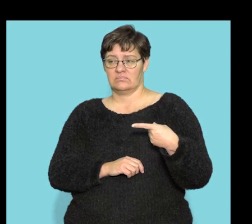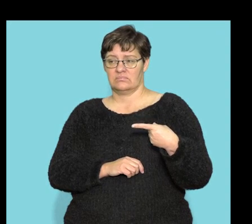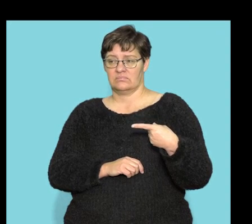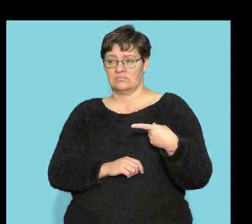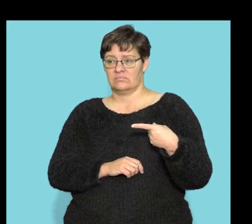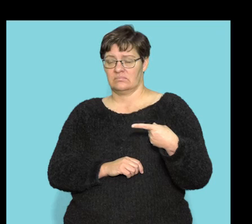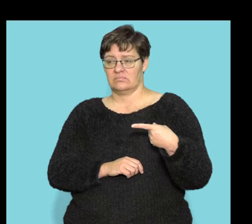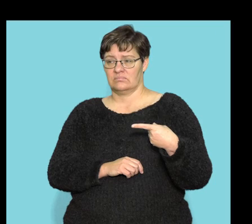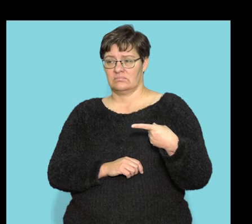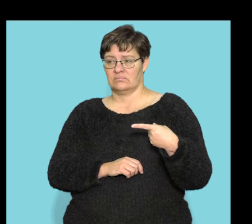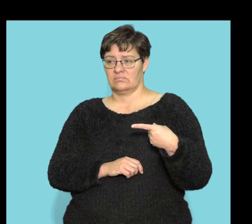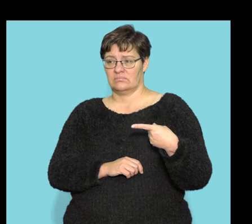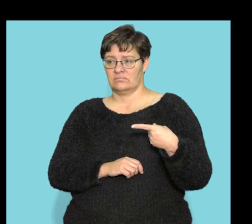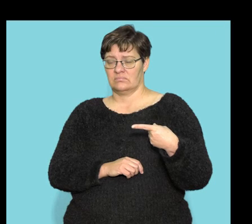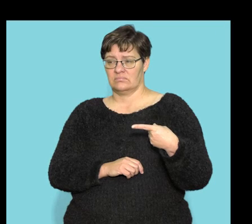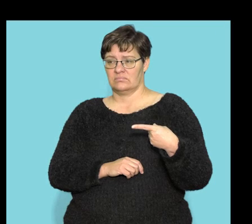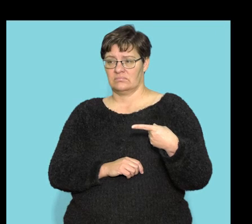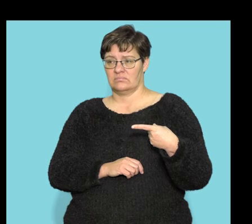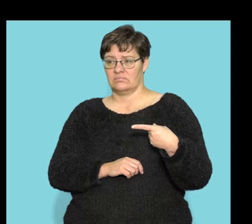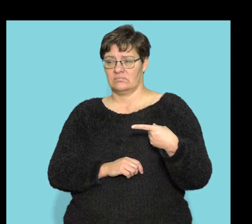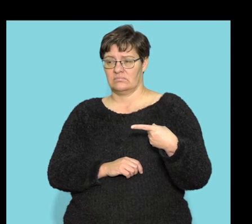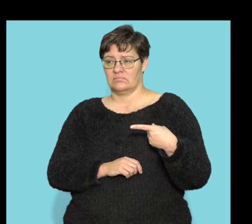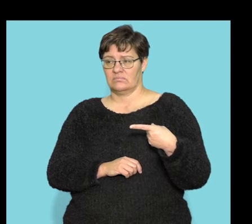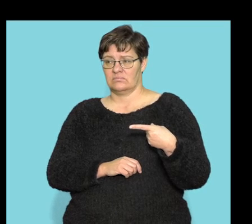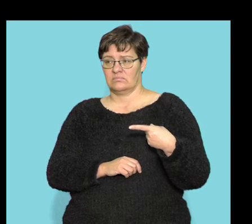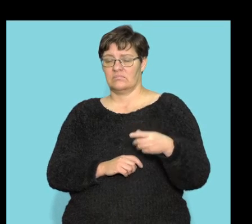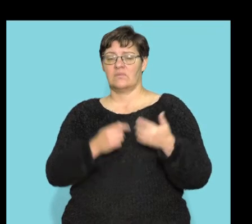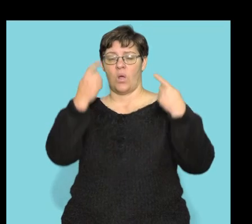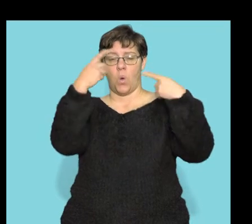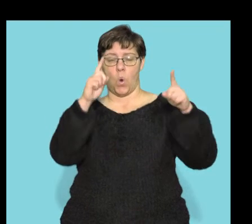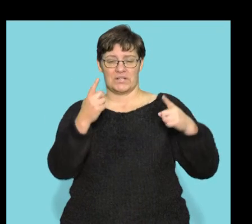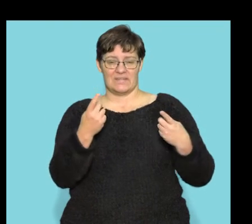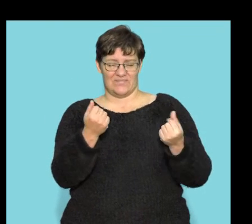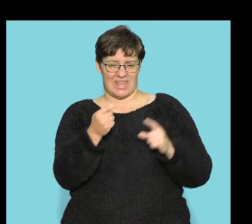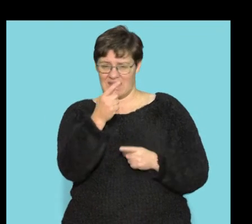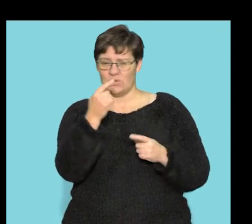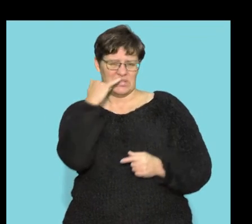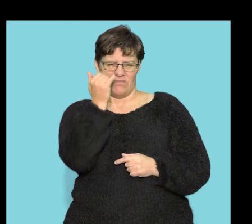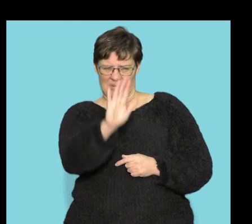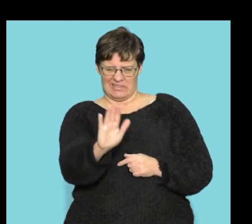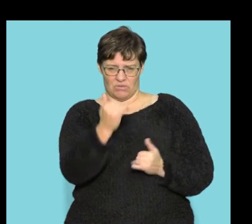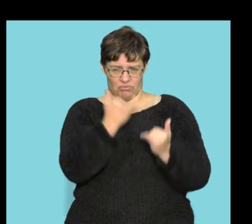it's actually, our problem should be, our budget should be the audit fee here. Let's just correct this here.